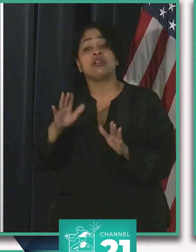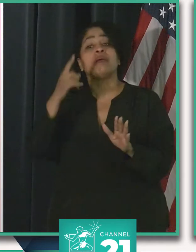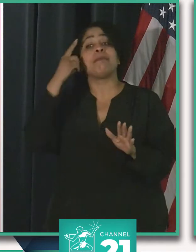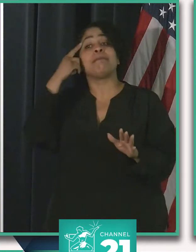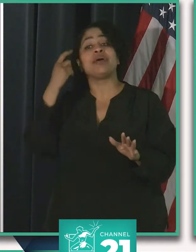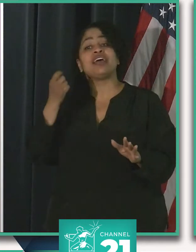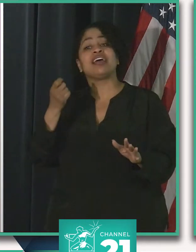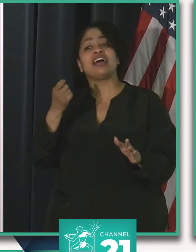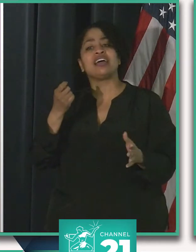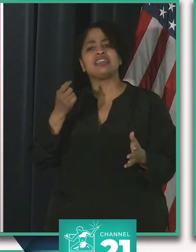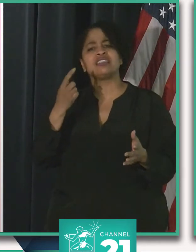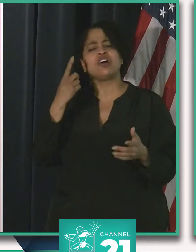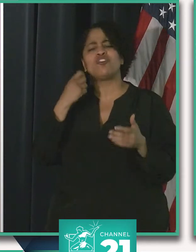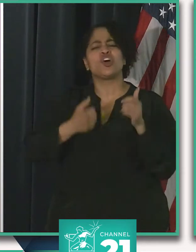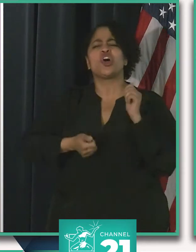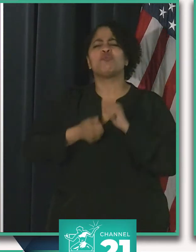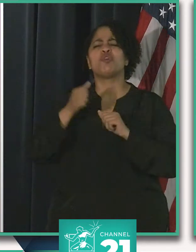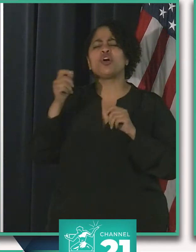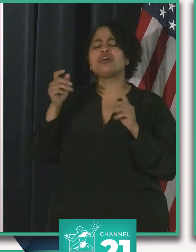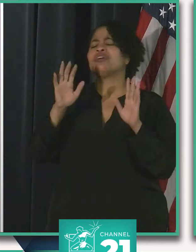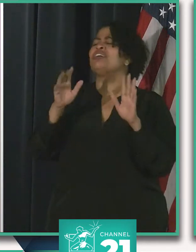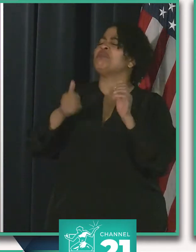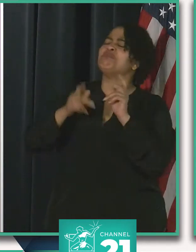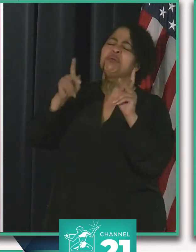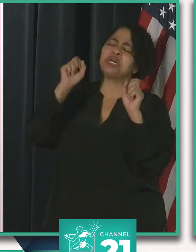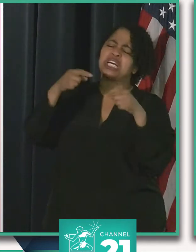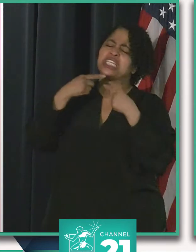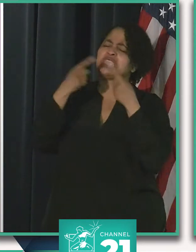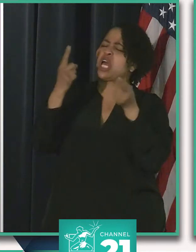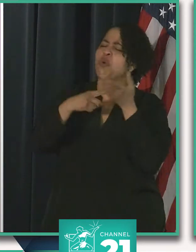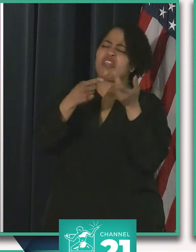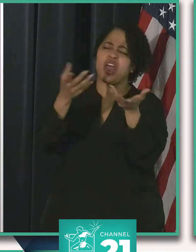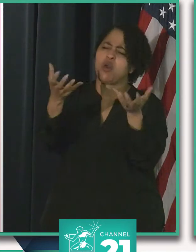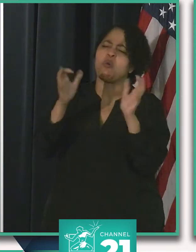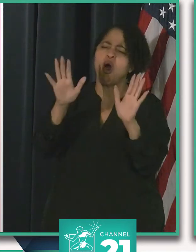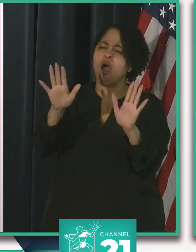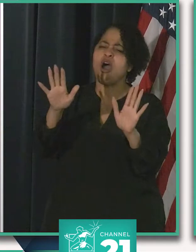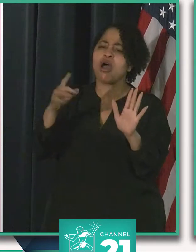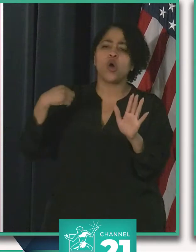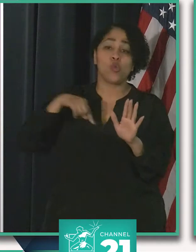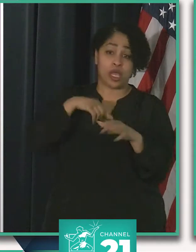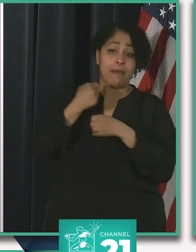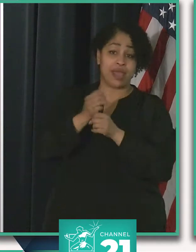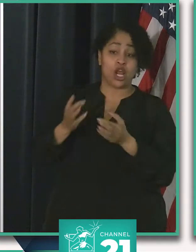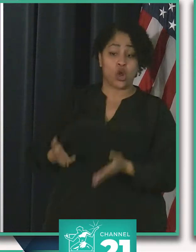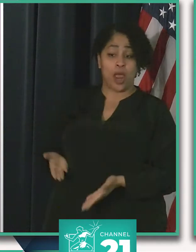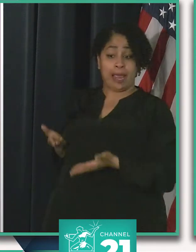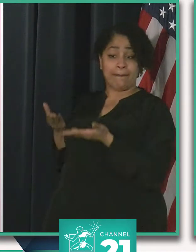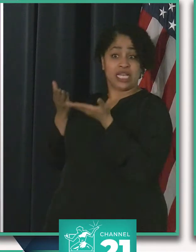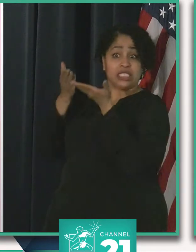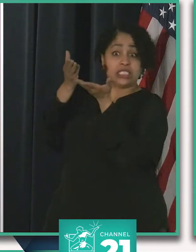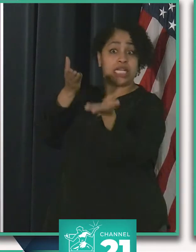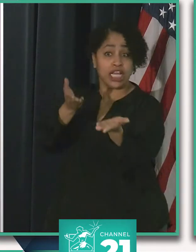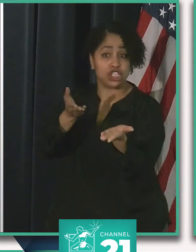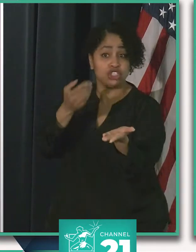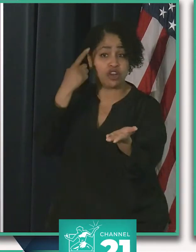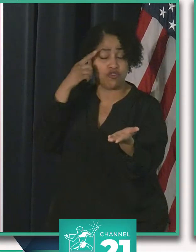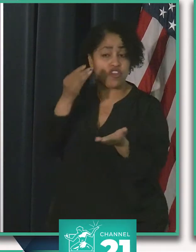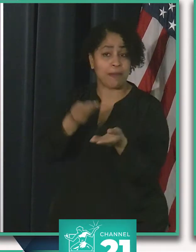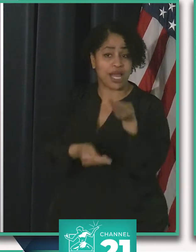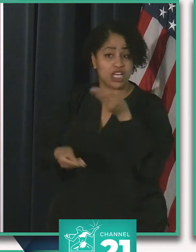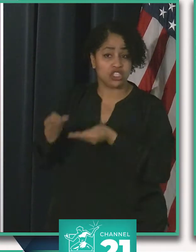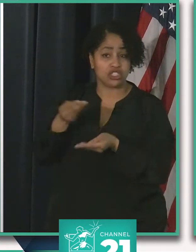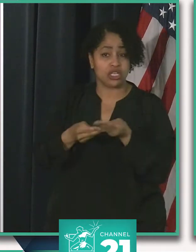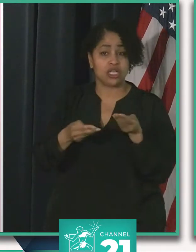Because this I gotta is what say, for most happened. Part, people can say what they want. We made a recommendation on the budget to city council. It was